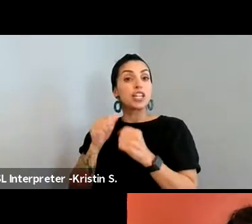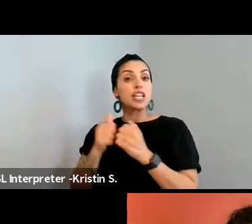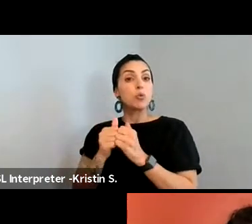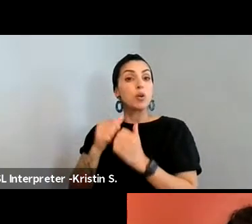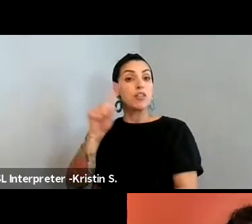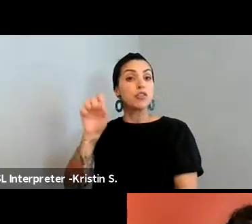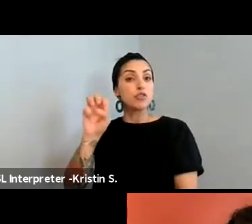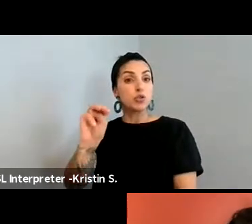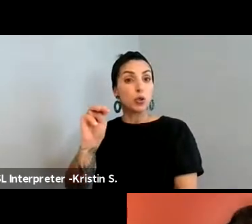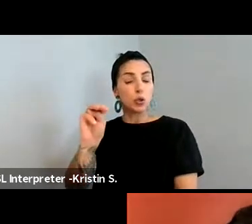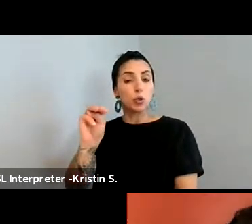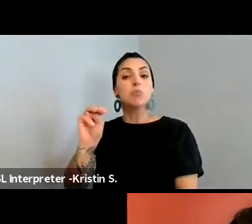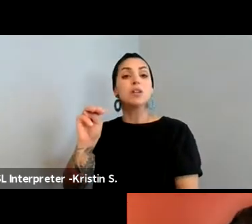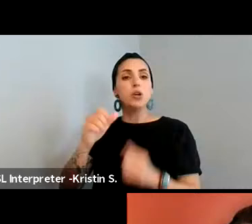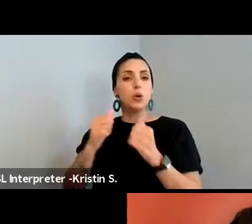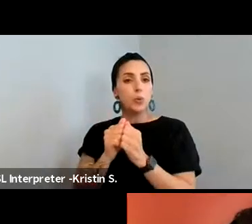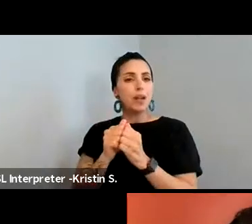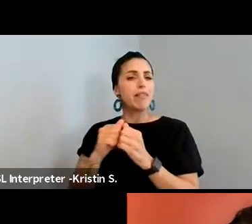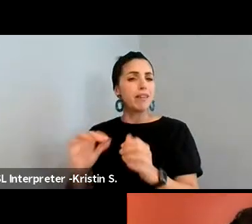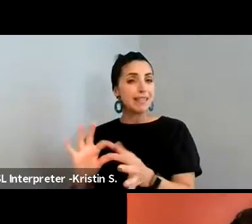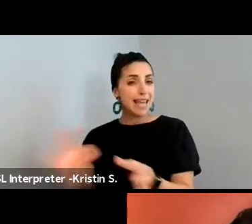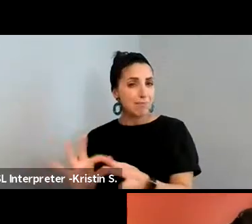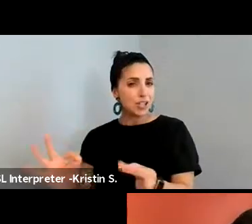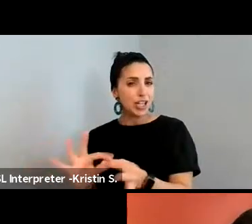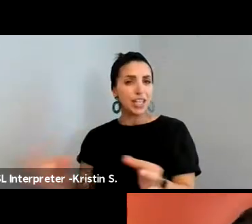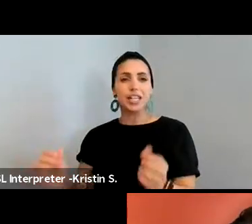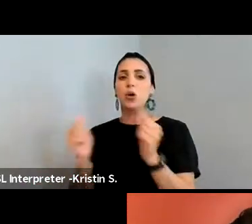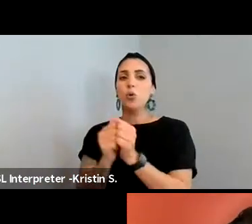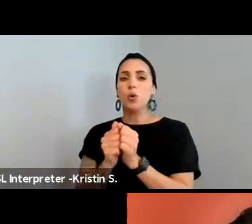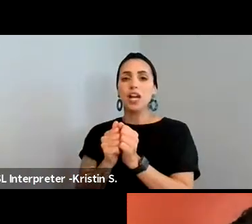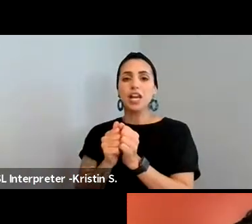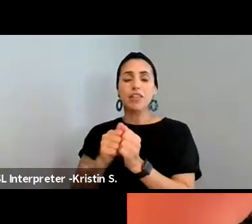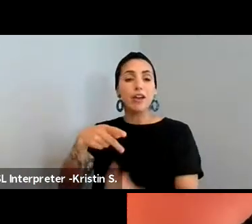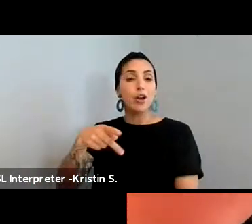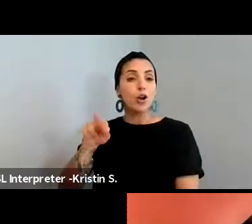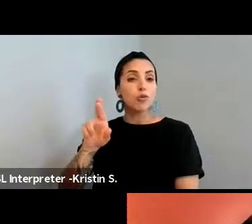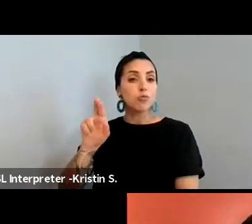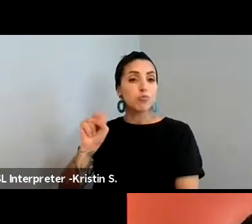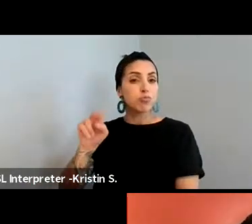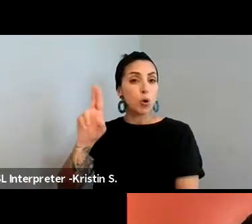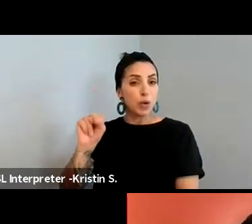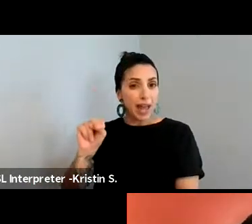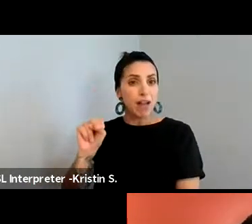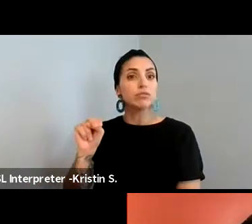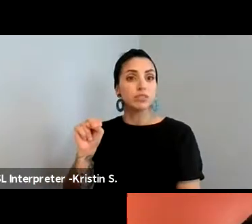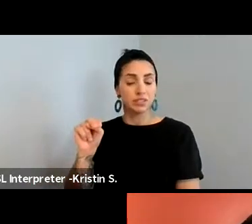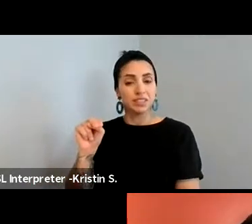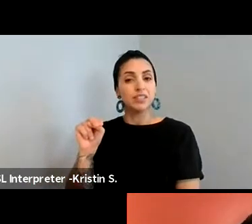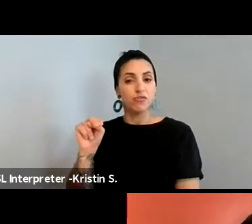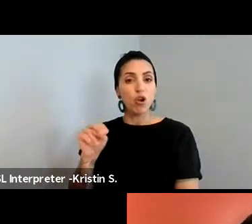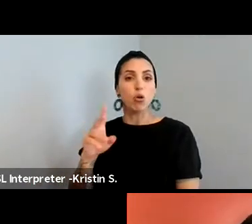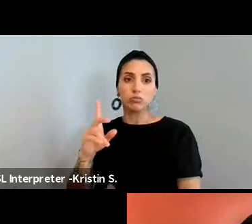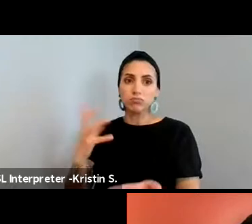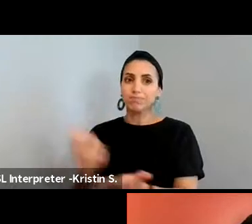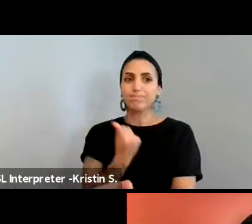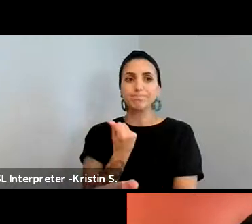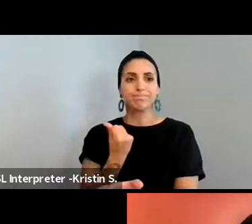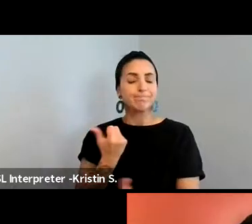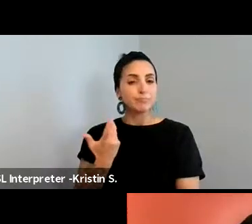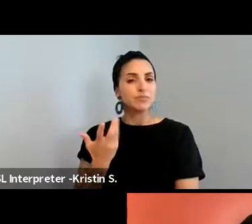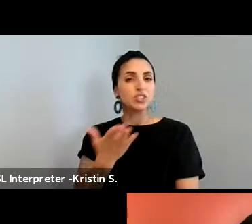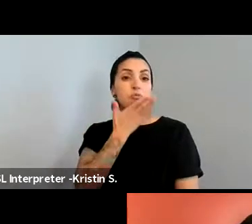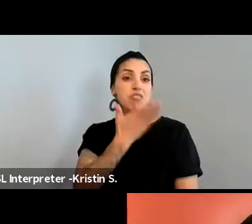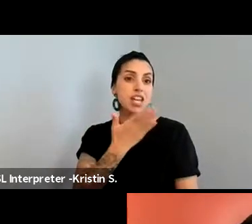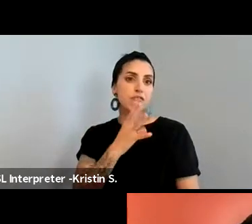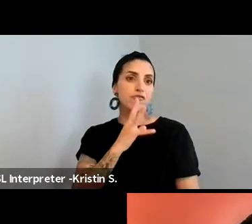captioning and things early in the pandemic. So really thinking about those opportunities as new platforms present themselves. So thank you so much for talking